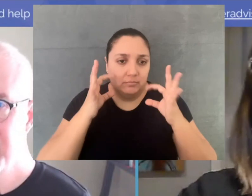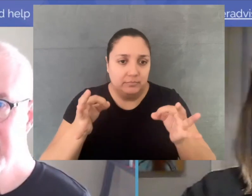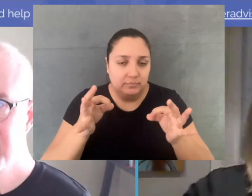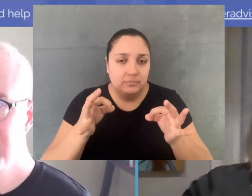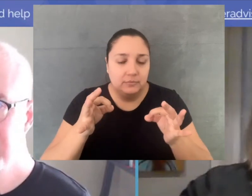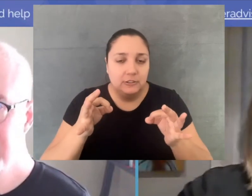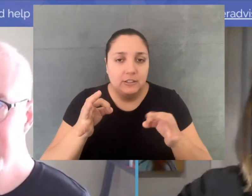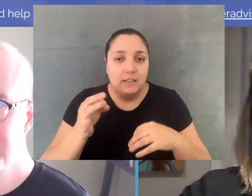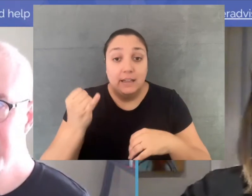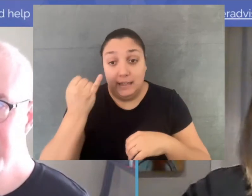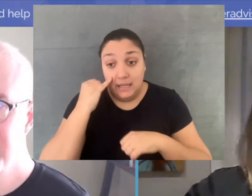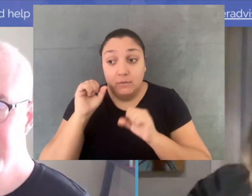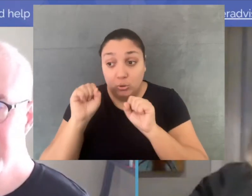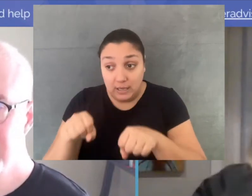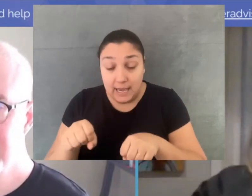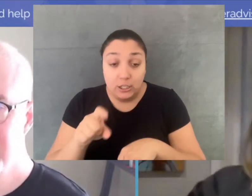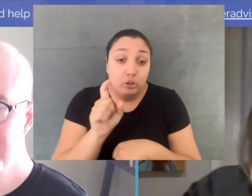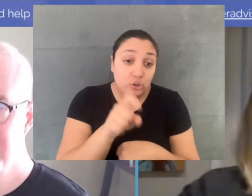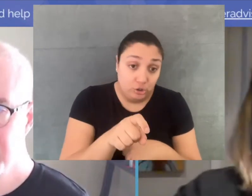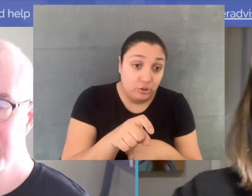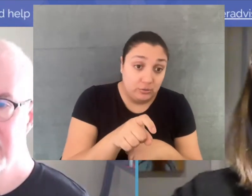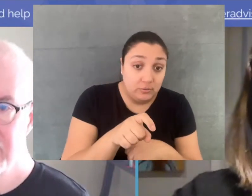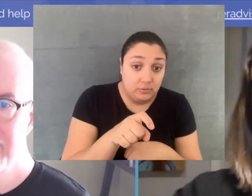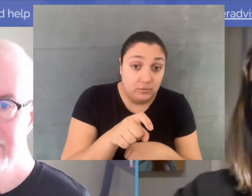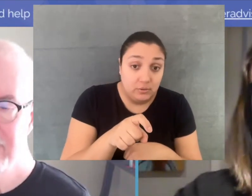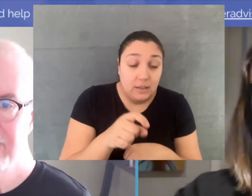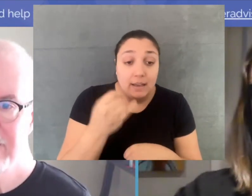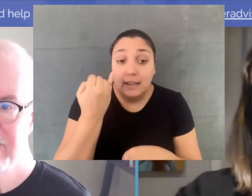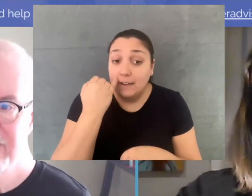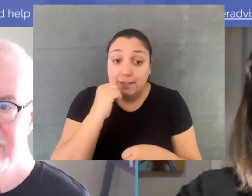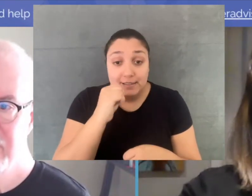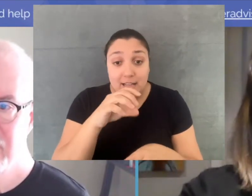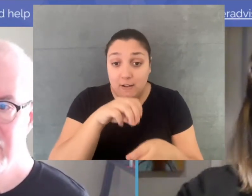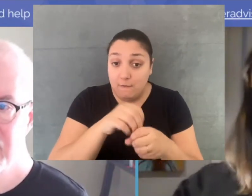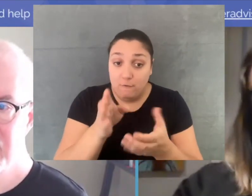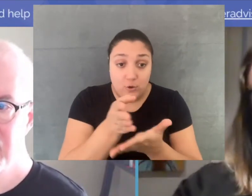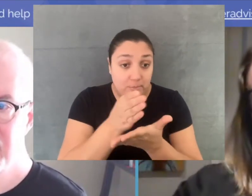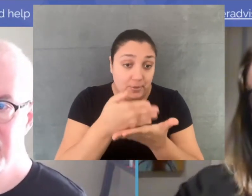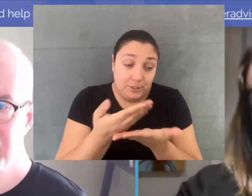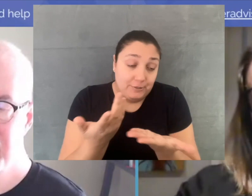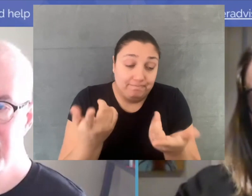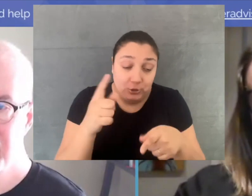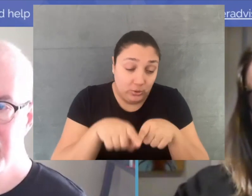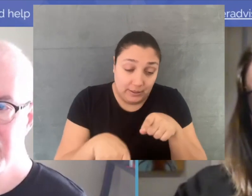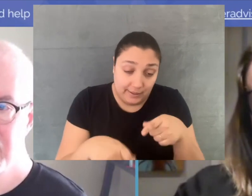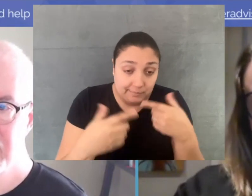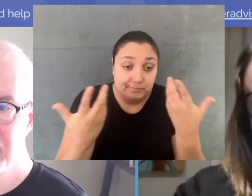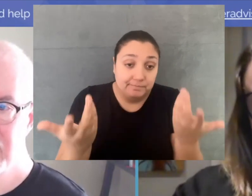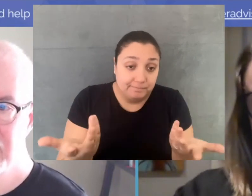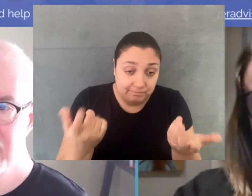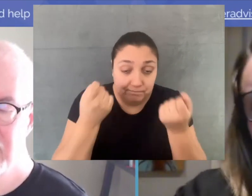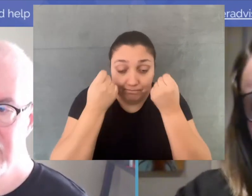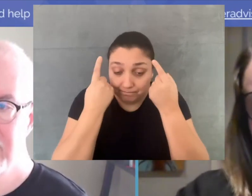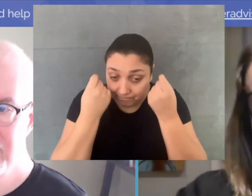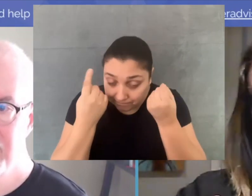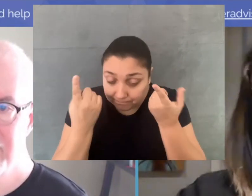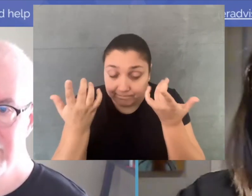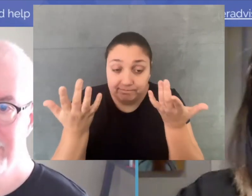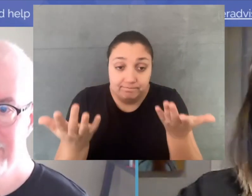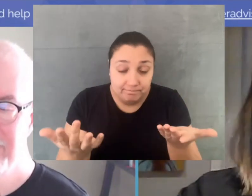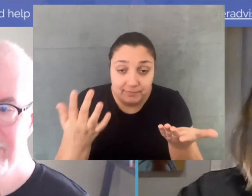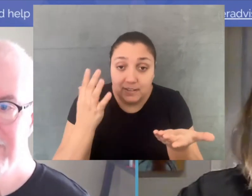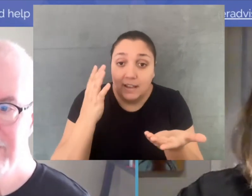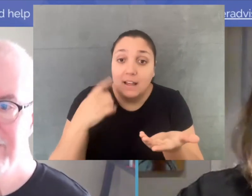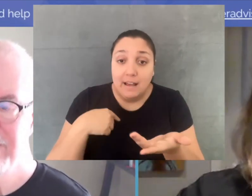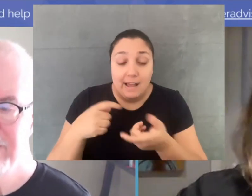I firmly believe that if you can, you should. If it's not in the budget, it's not in the budget. You can't make money grow from trees. I'm